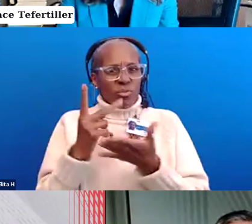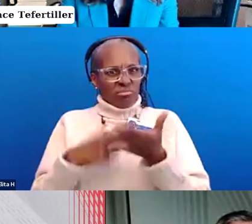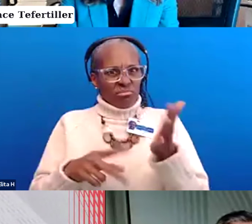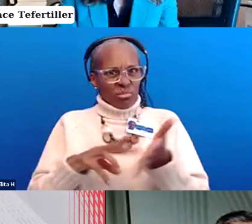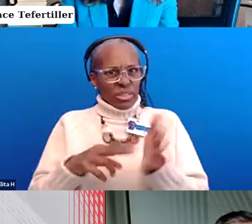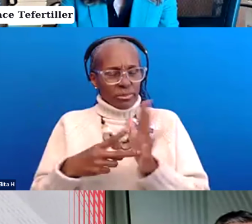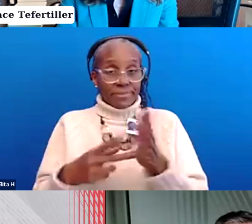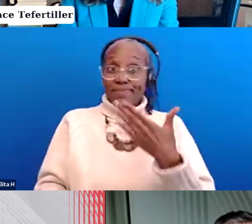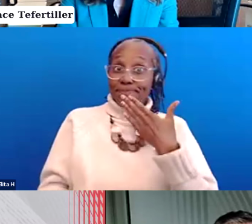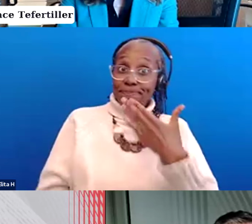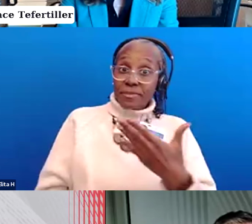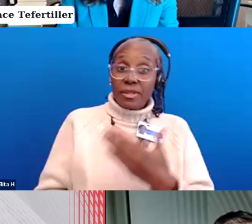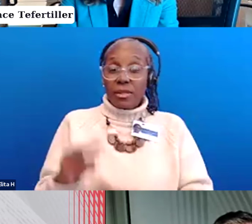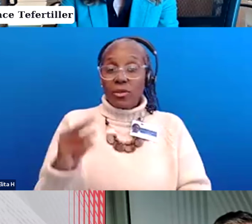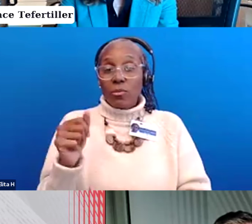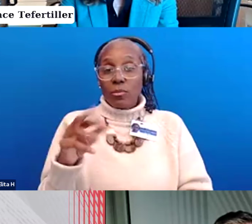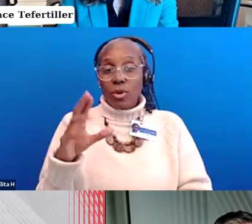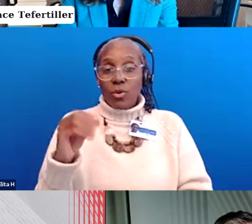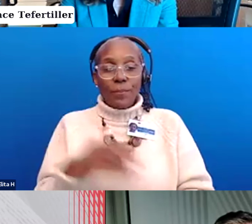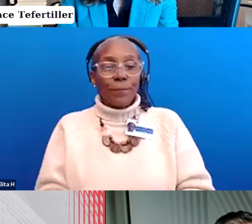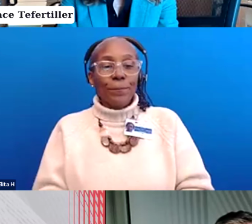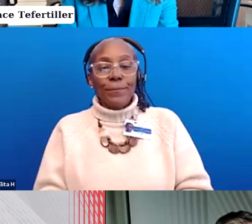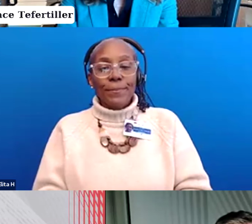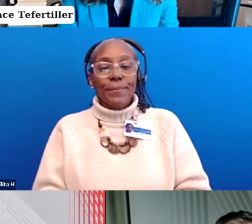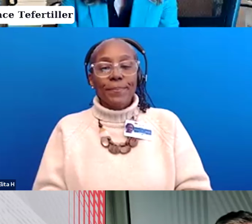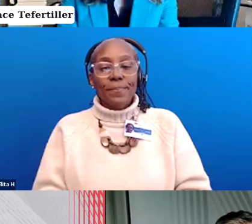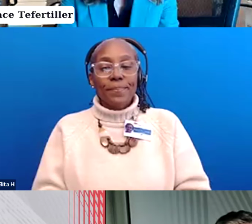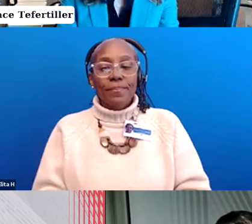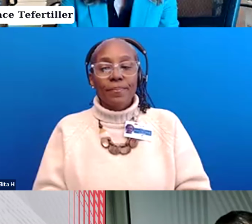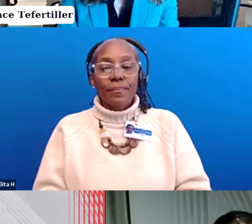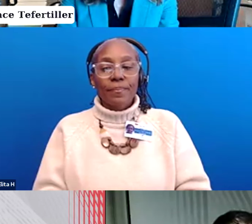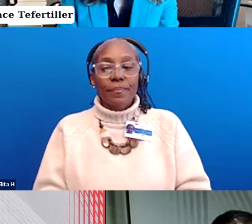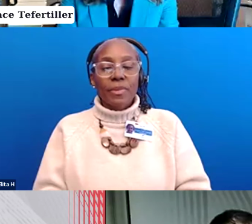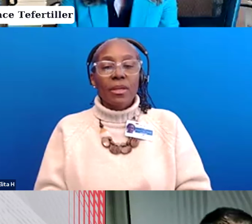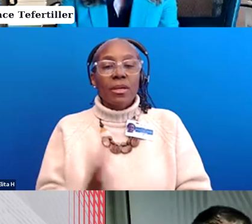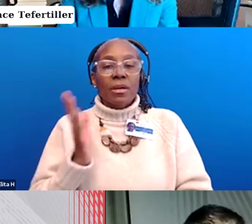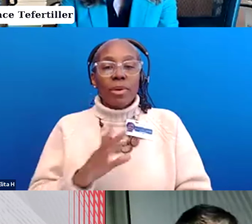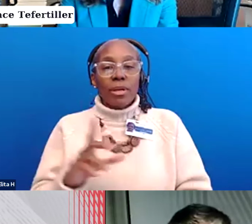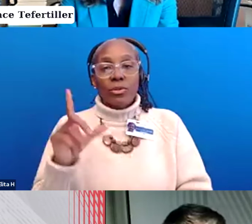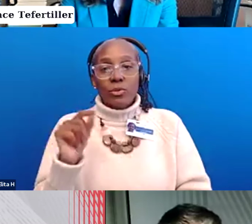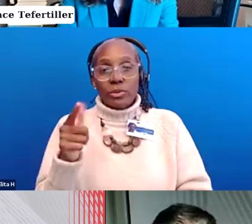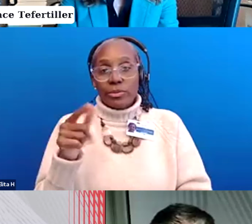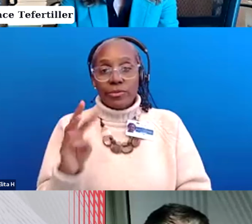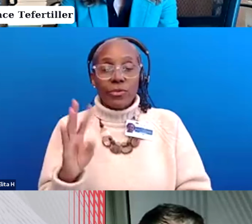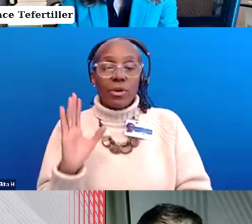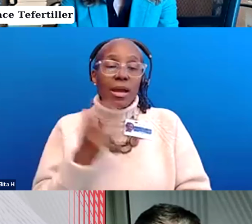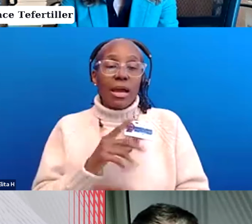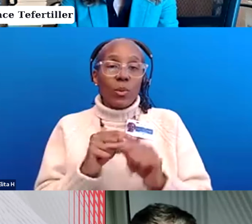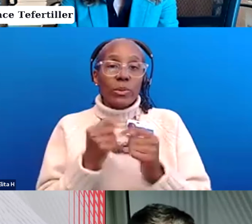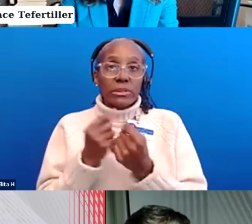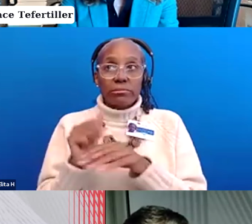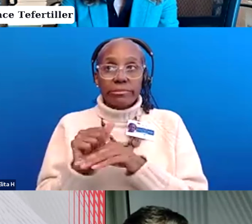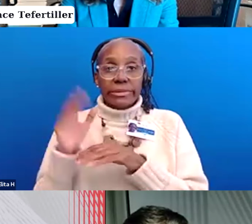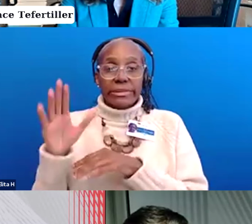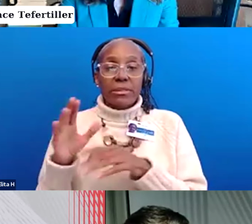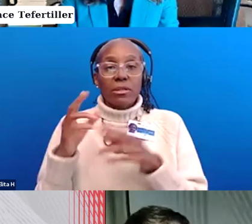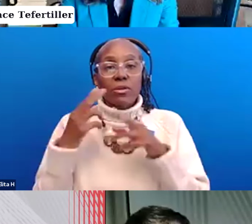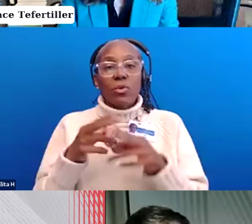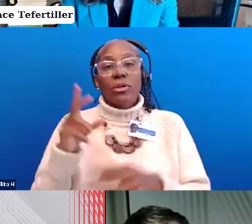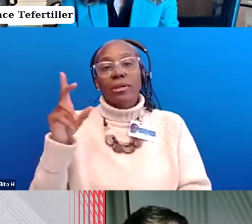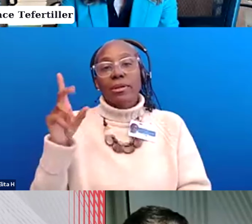sure. Thanks, Marco. So early in 2024, our team submitted what's called a de